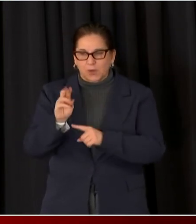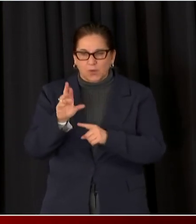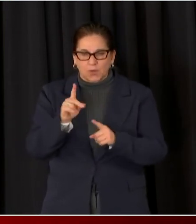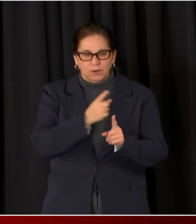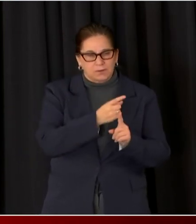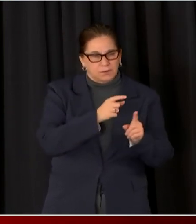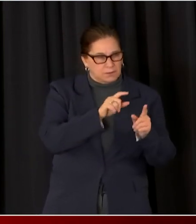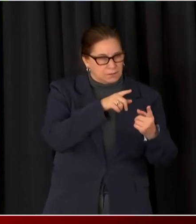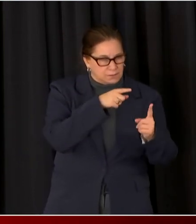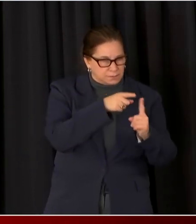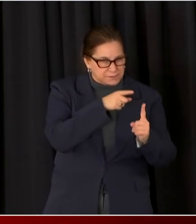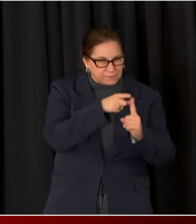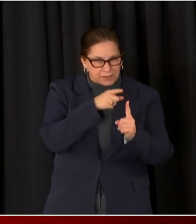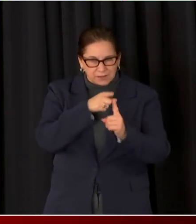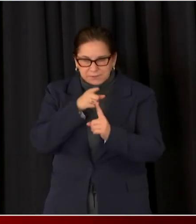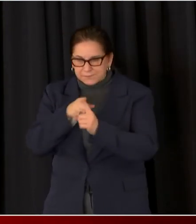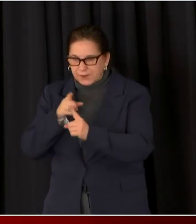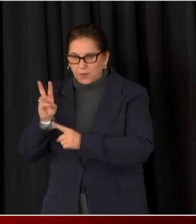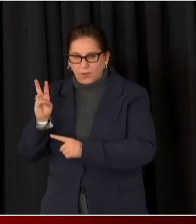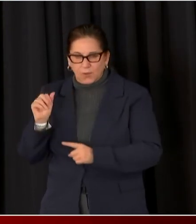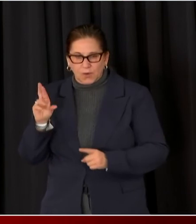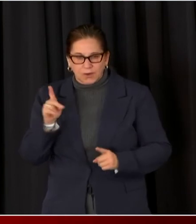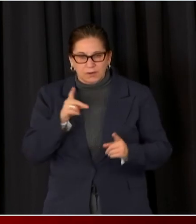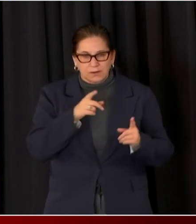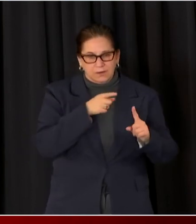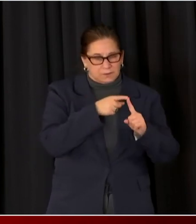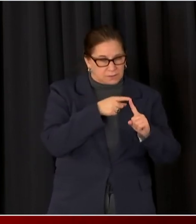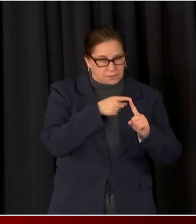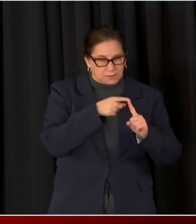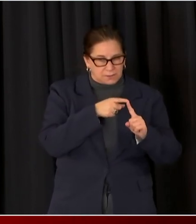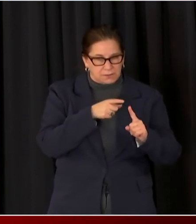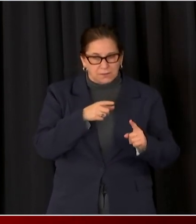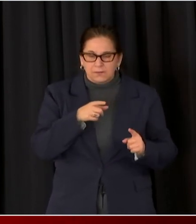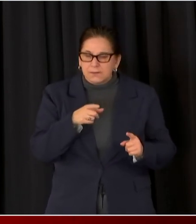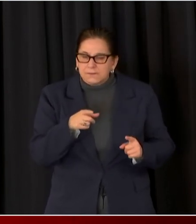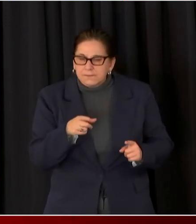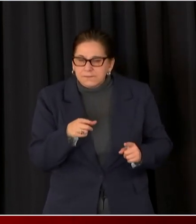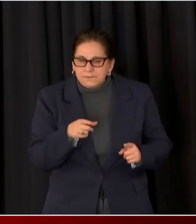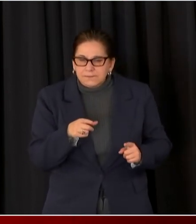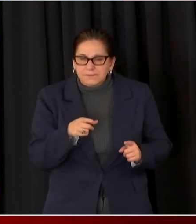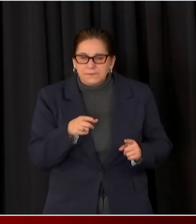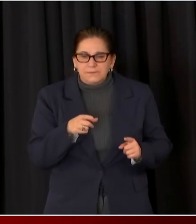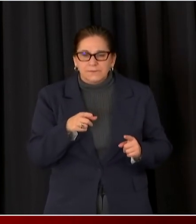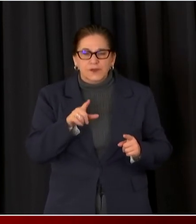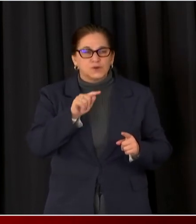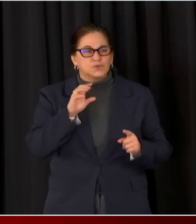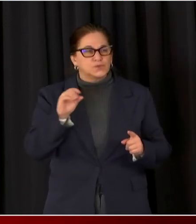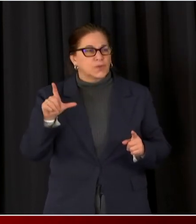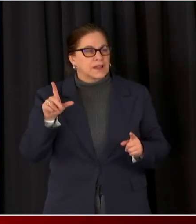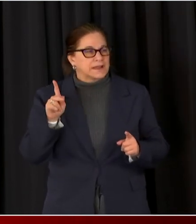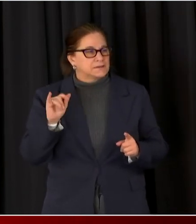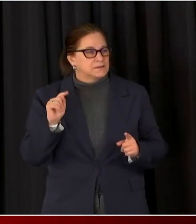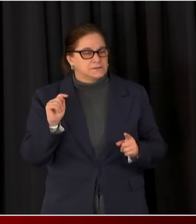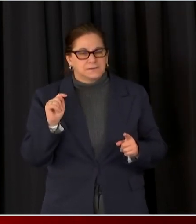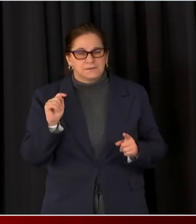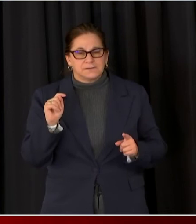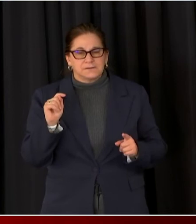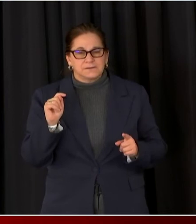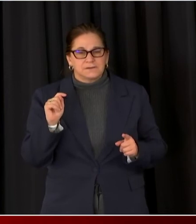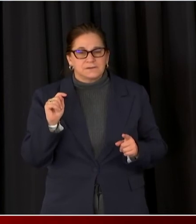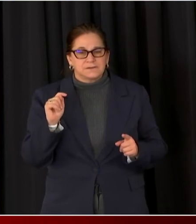toolkits together for healthcare providers. We've done some focus groups. We've been speaking to members of our scientific